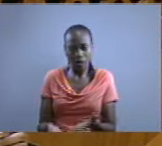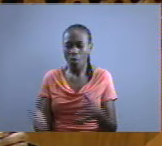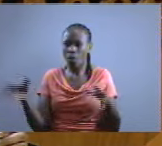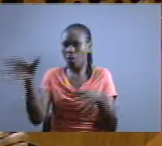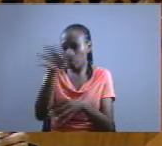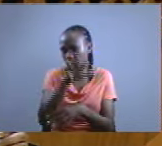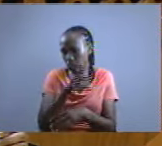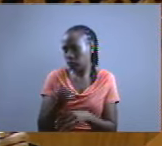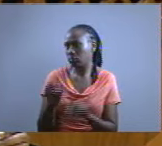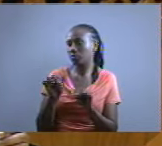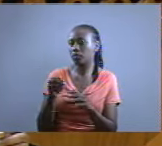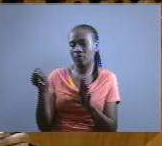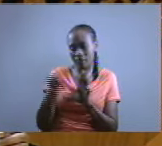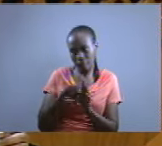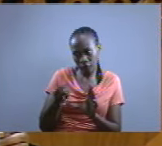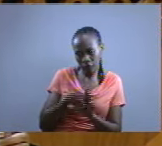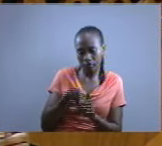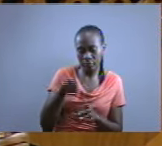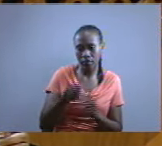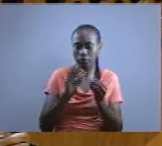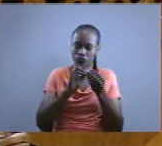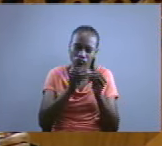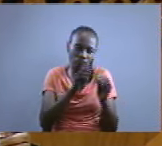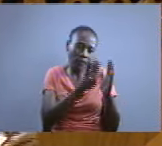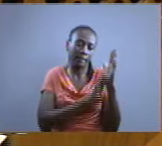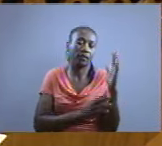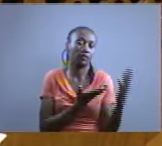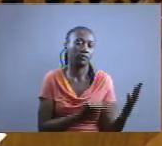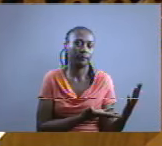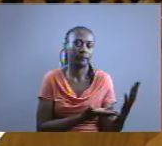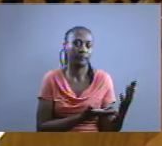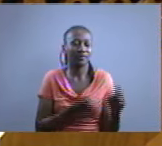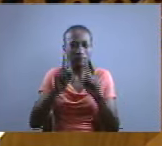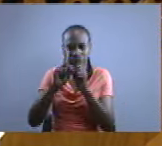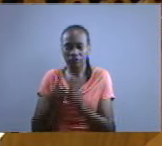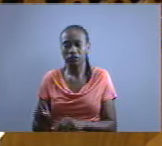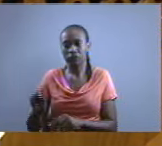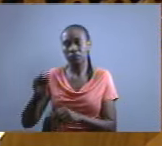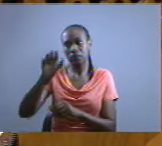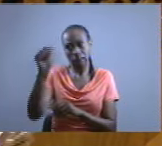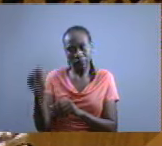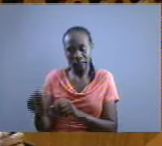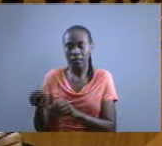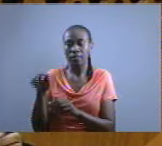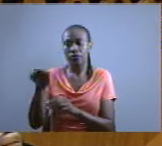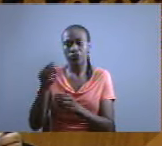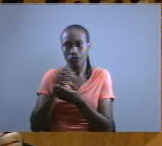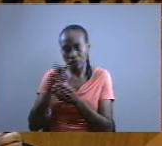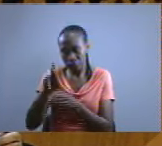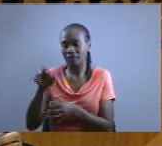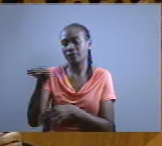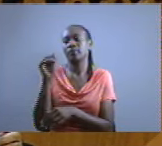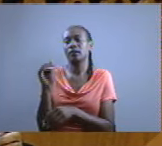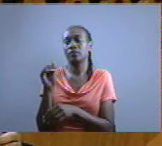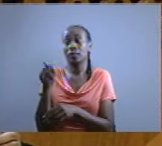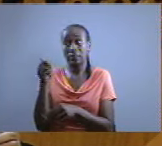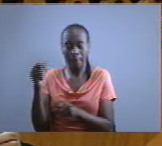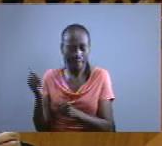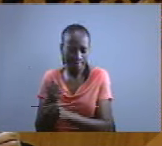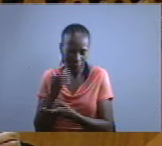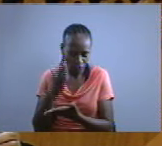involved in these amendments, in particular the South African Reserve Bank, who ensure that indeed we do